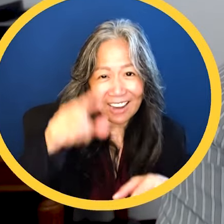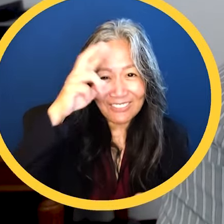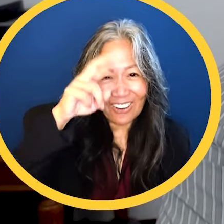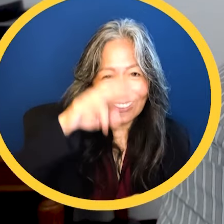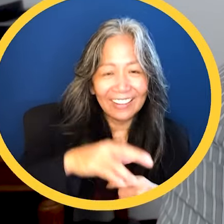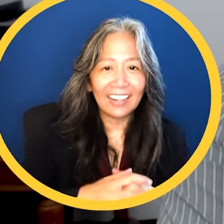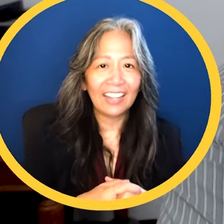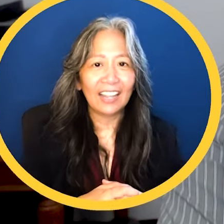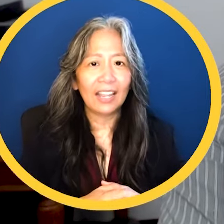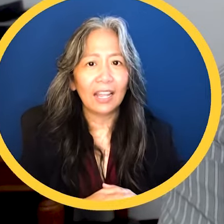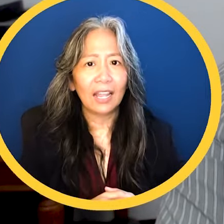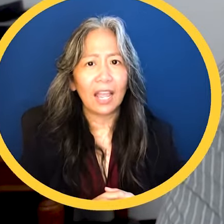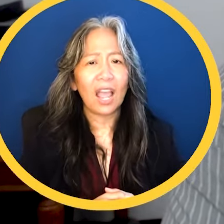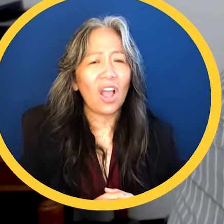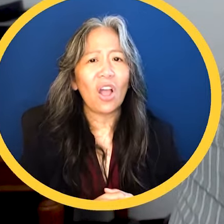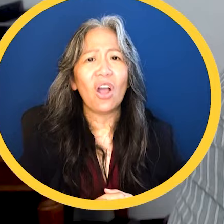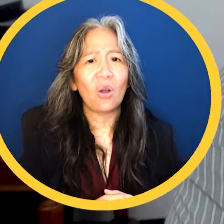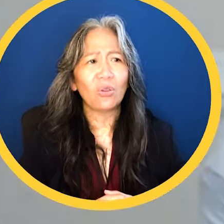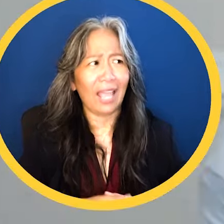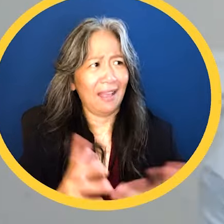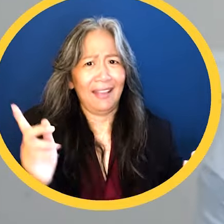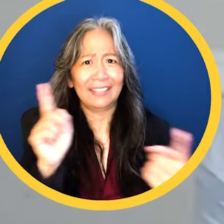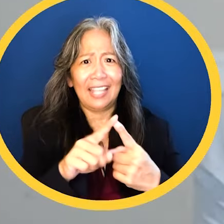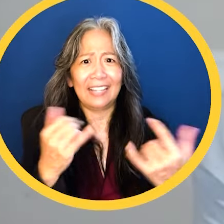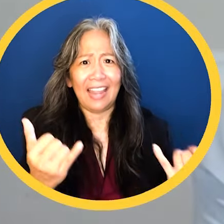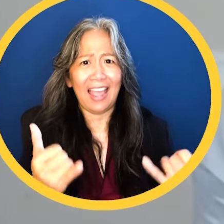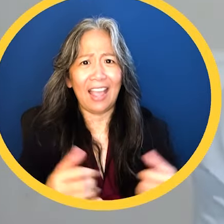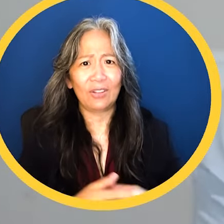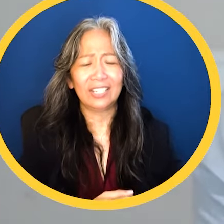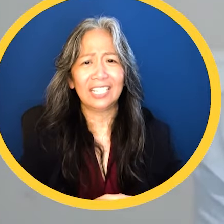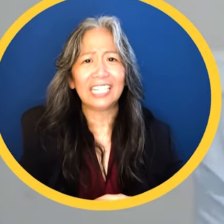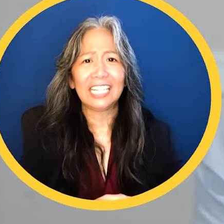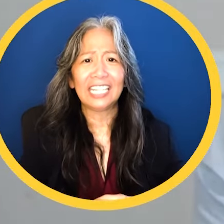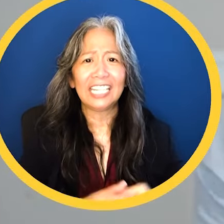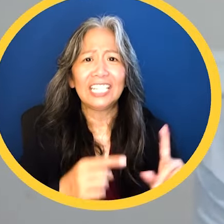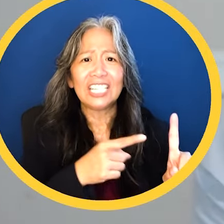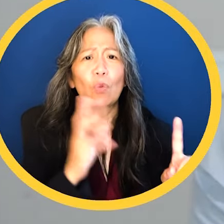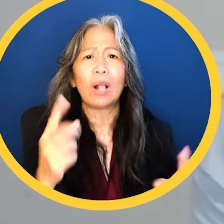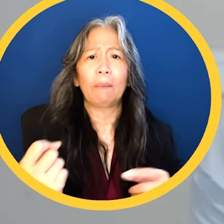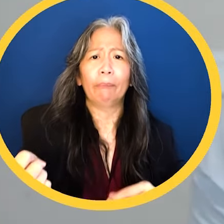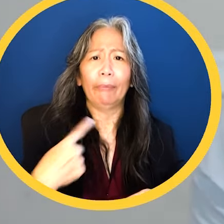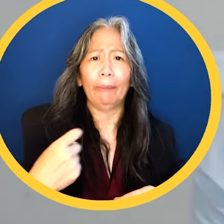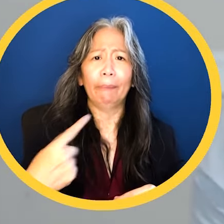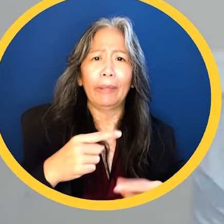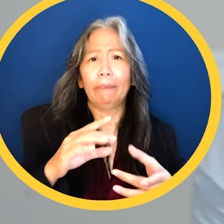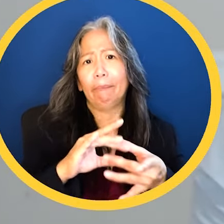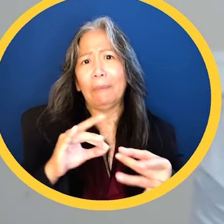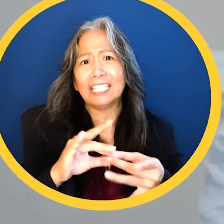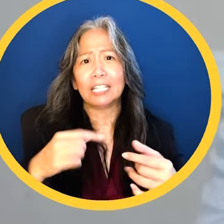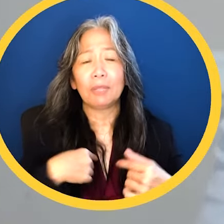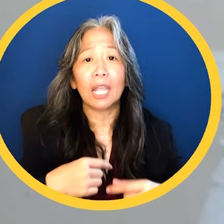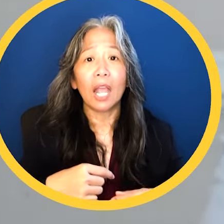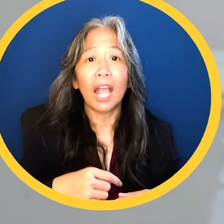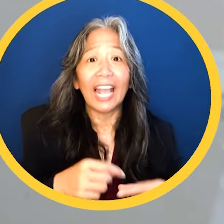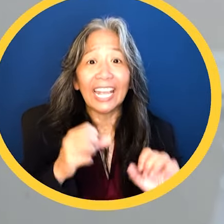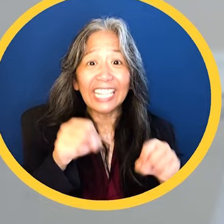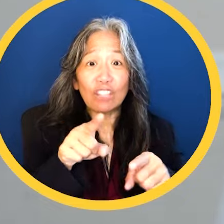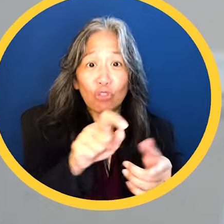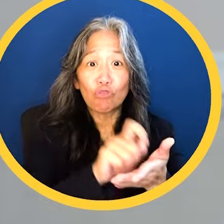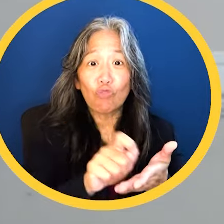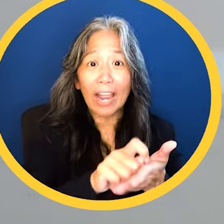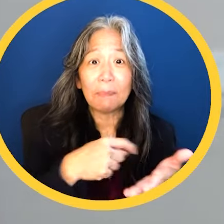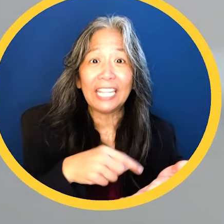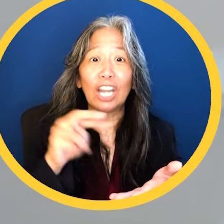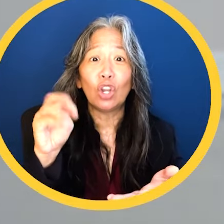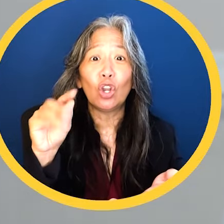It's something else. No, I just remember that. Remember that role? Until now, she'll message me from time to time, and she'll say, can you write